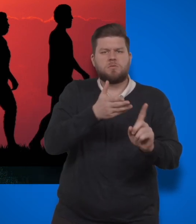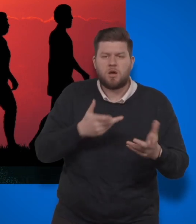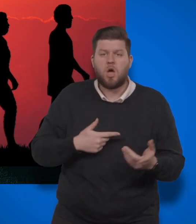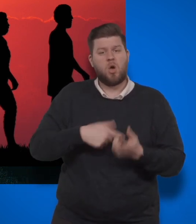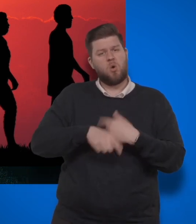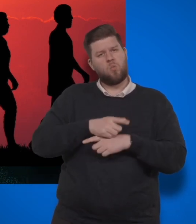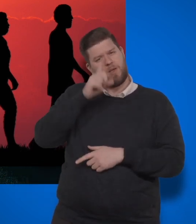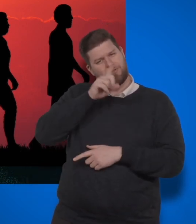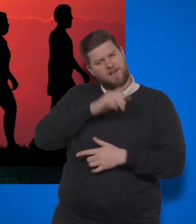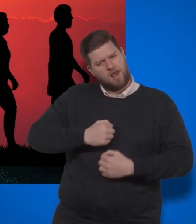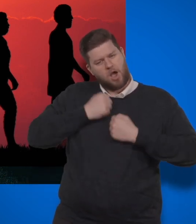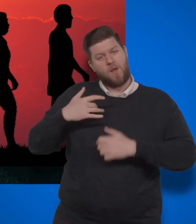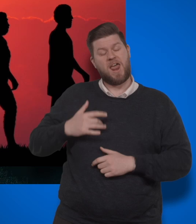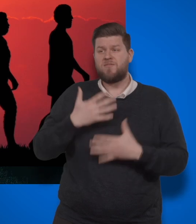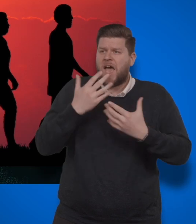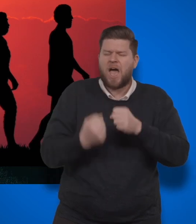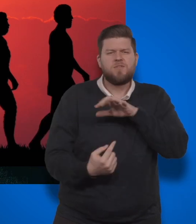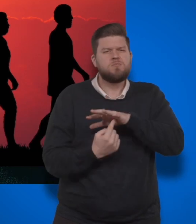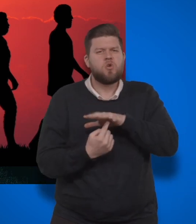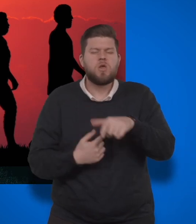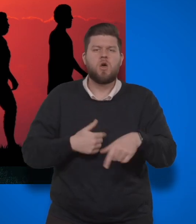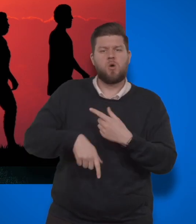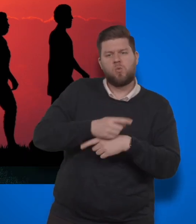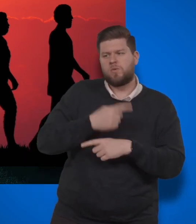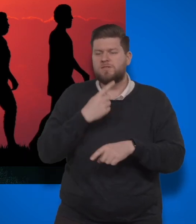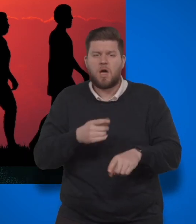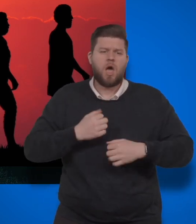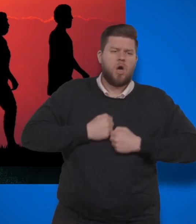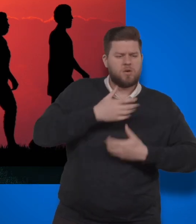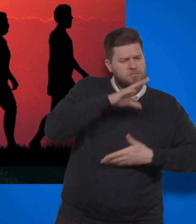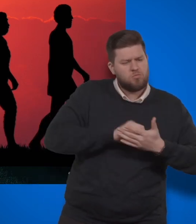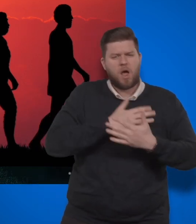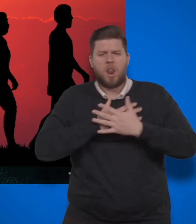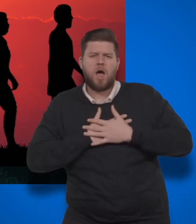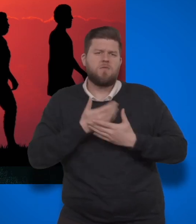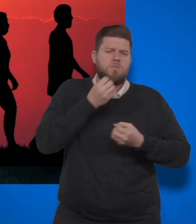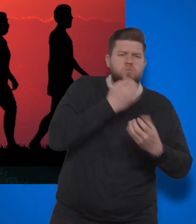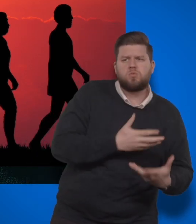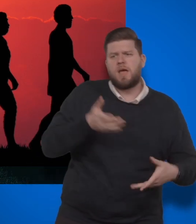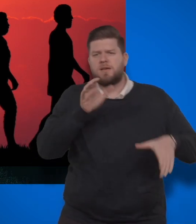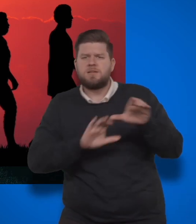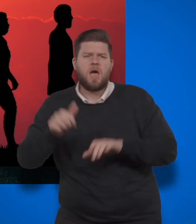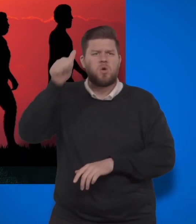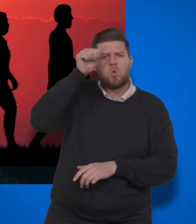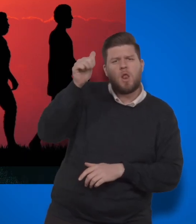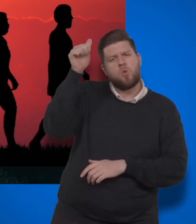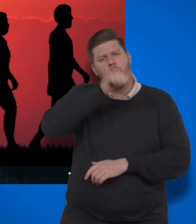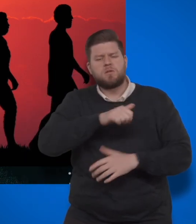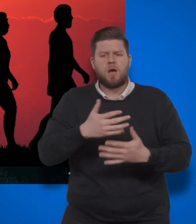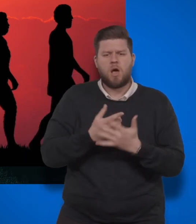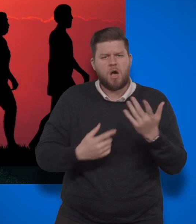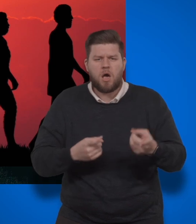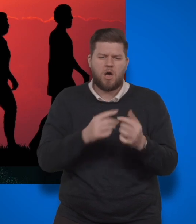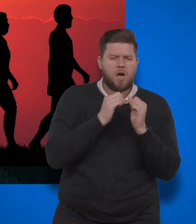And we pretend that our experiences of love and beauty and science and knowledge and wisdom, that they're all valuable, that we can